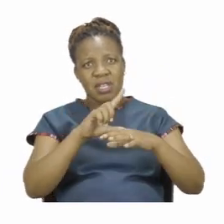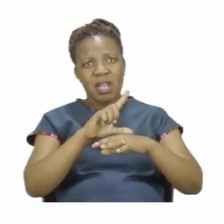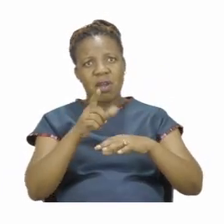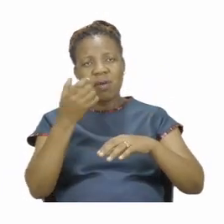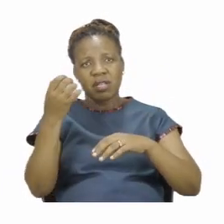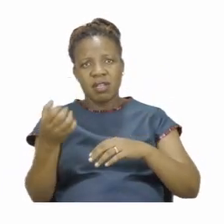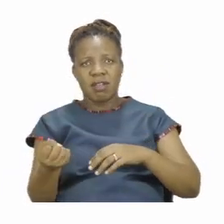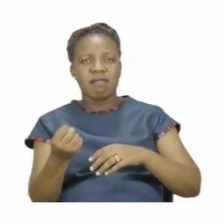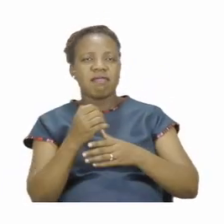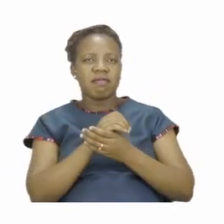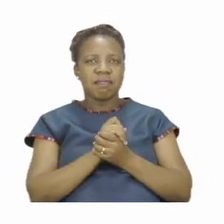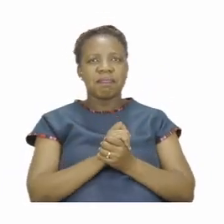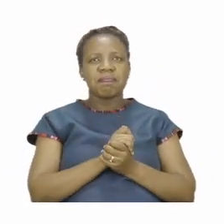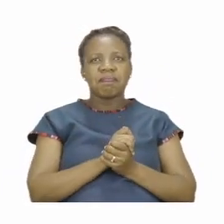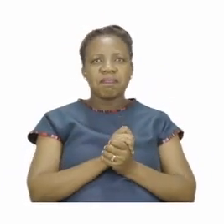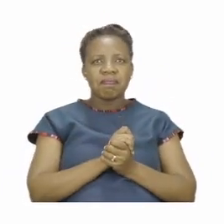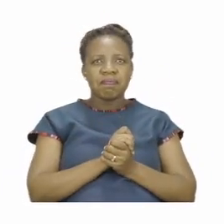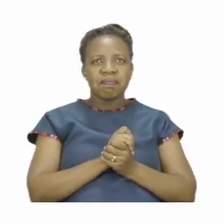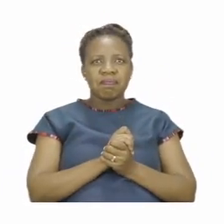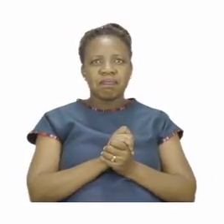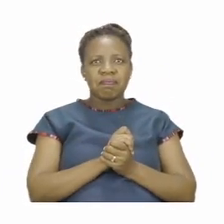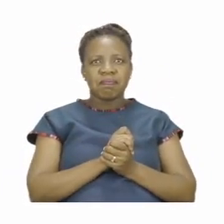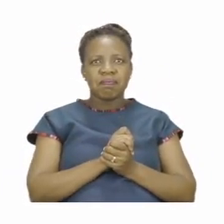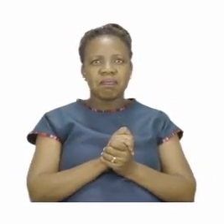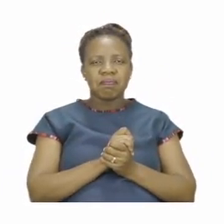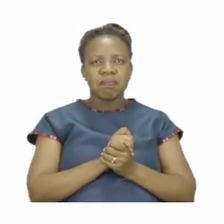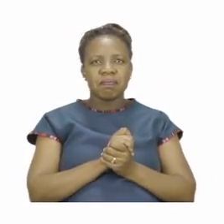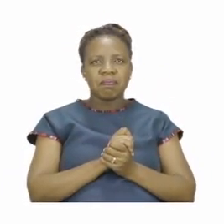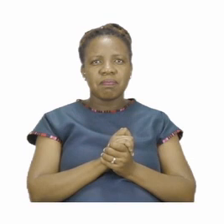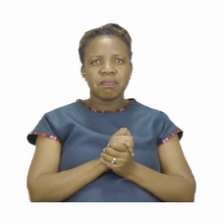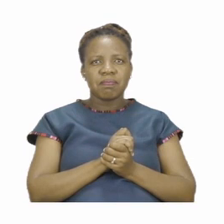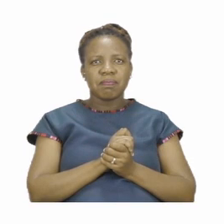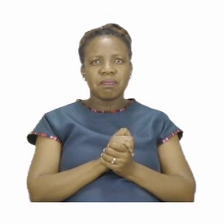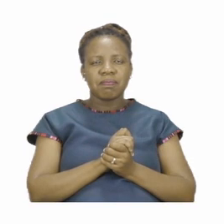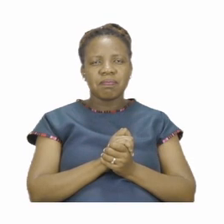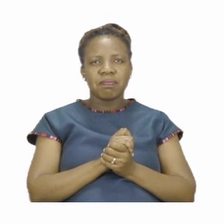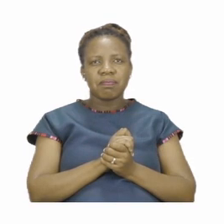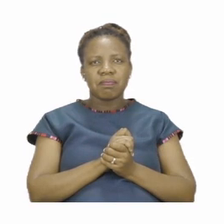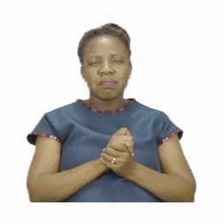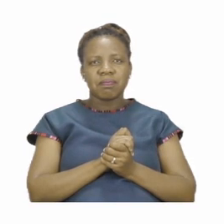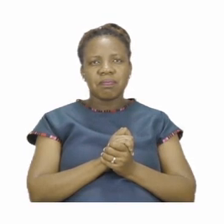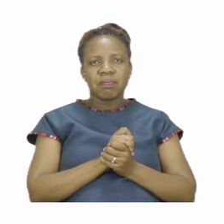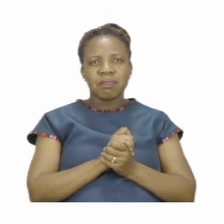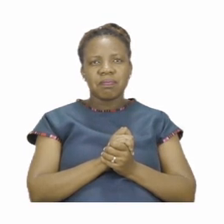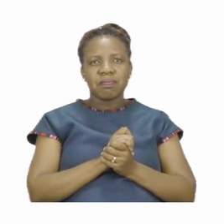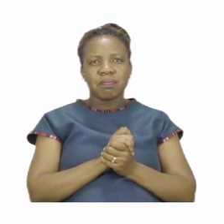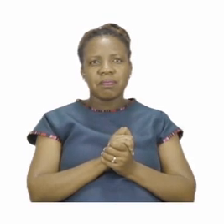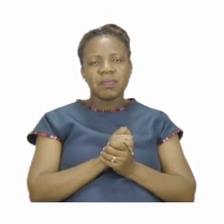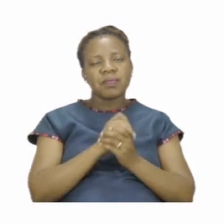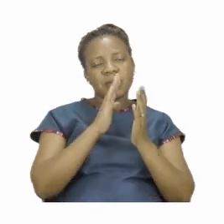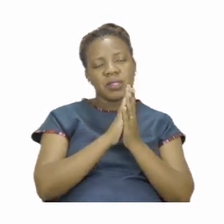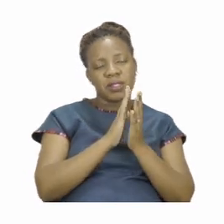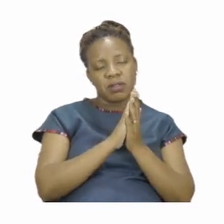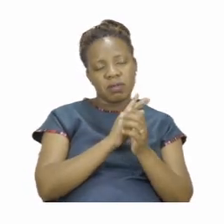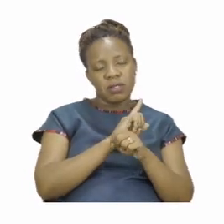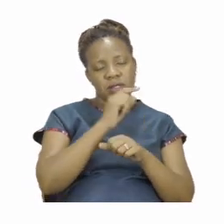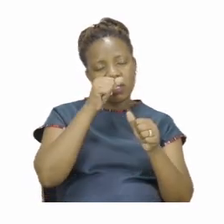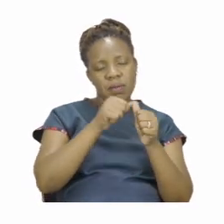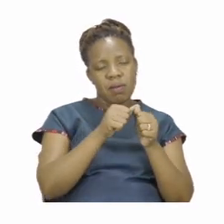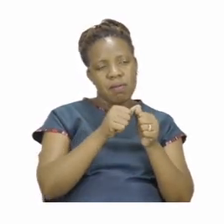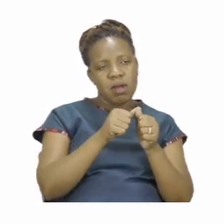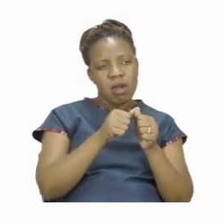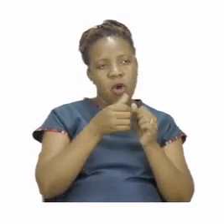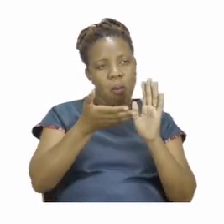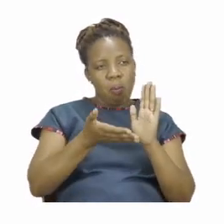time, boys and girls, with both exercises. Make sure that you know the difference between more and less, and read